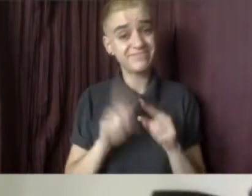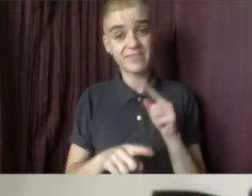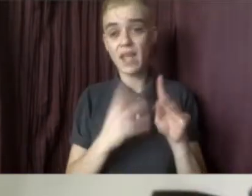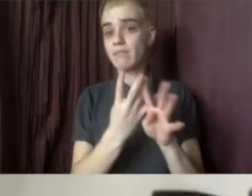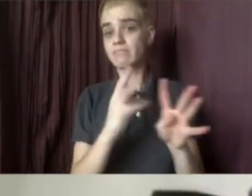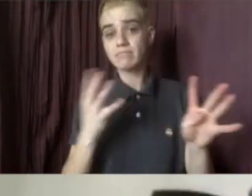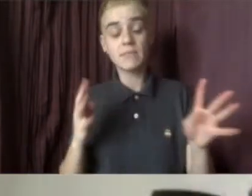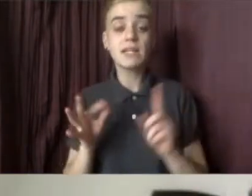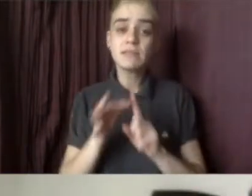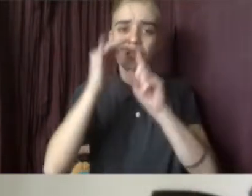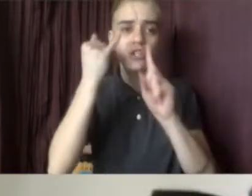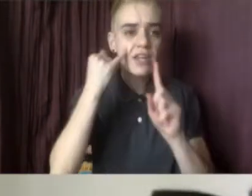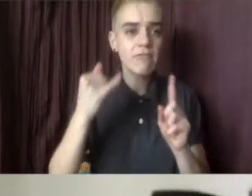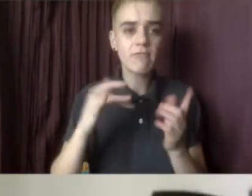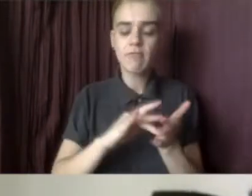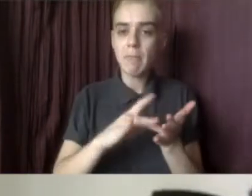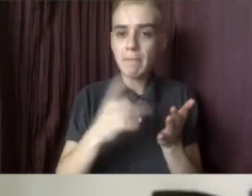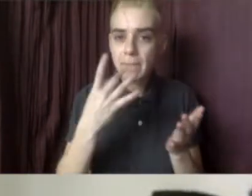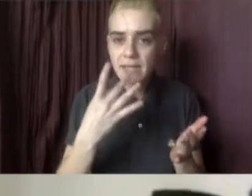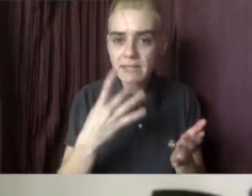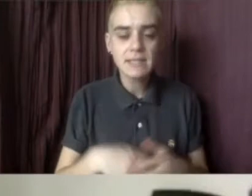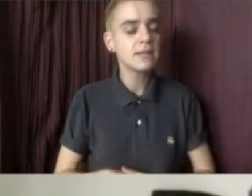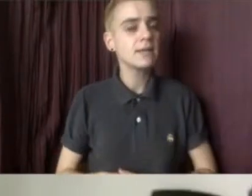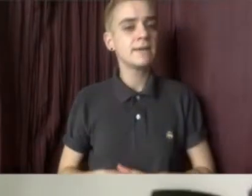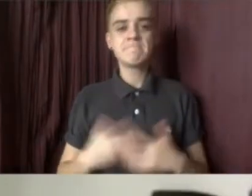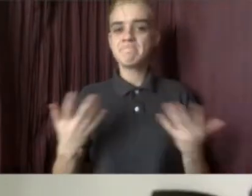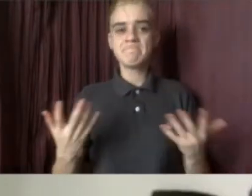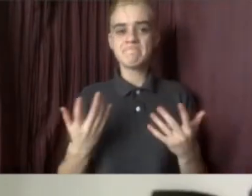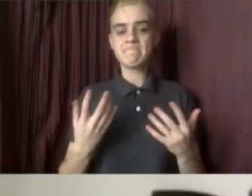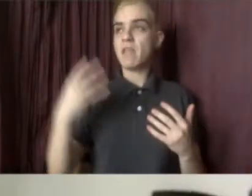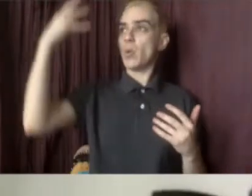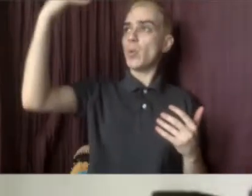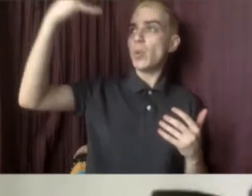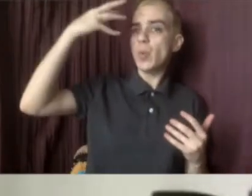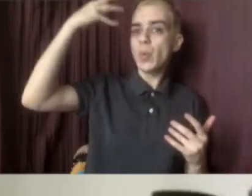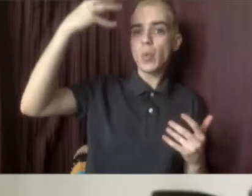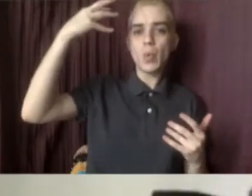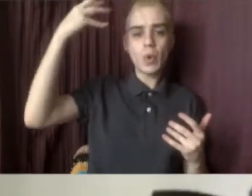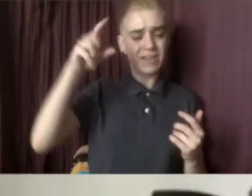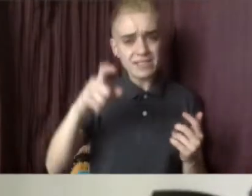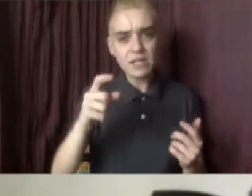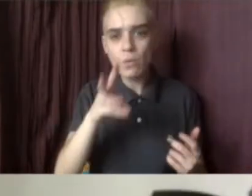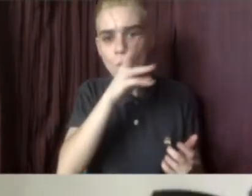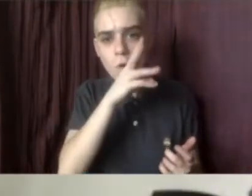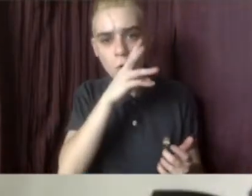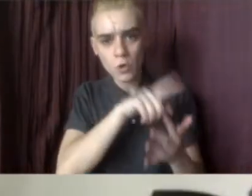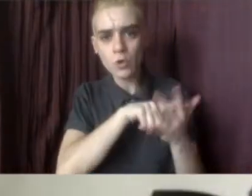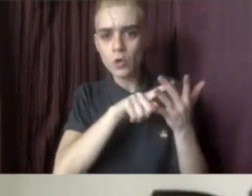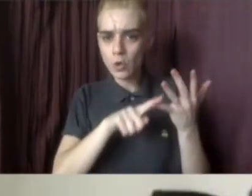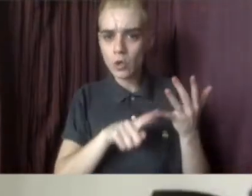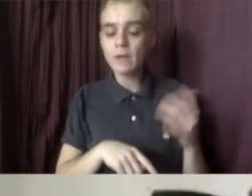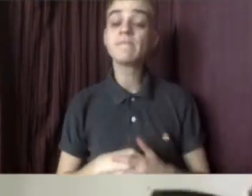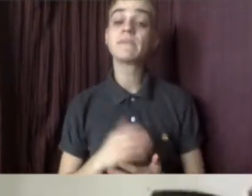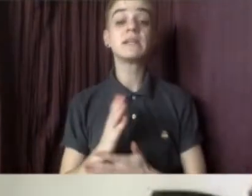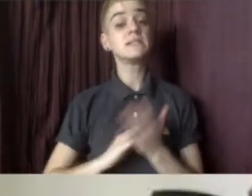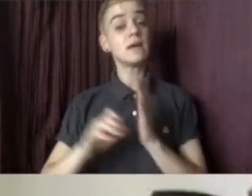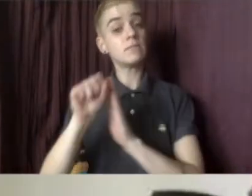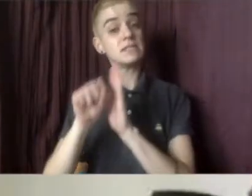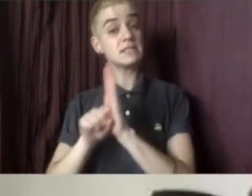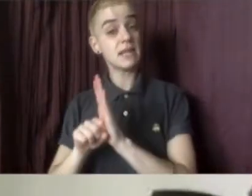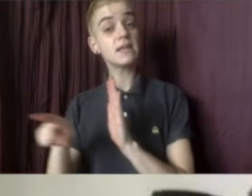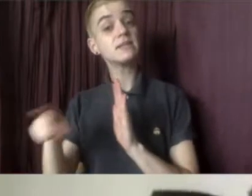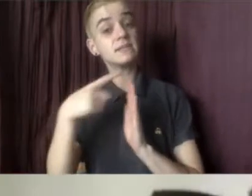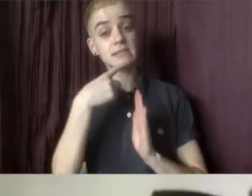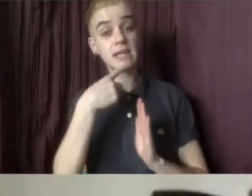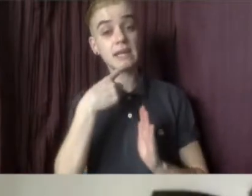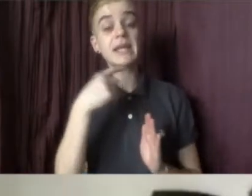and they'll do that. There are some states where they allow people to curbside vote, right? You can drive up in your car and they'll bring the ballot